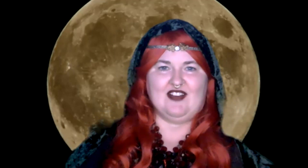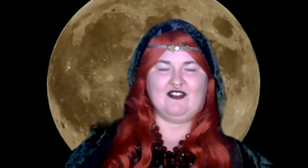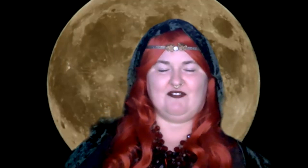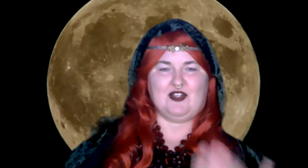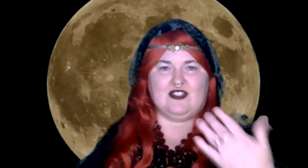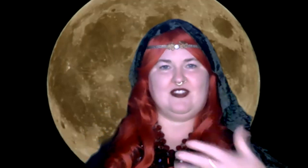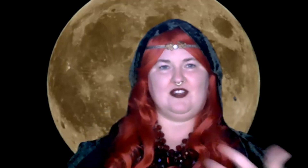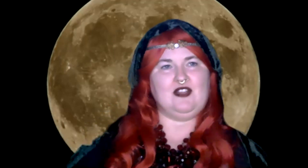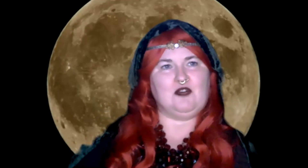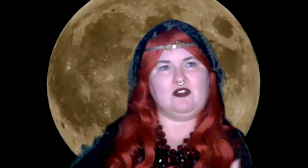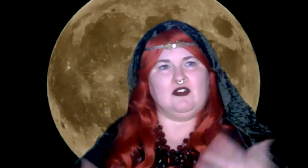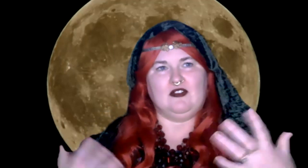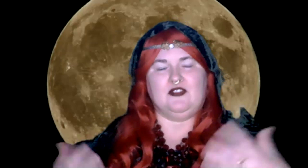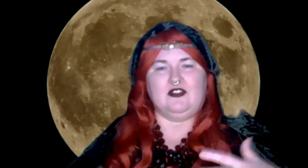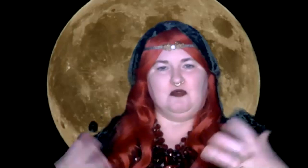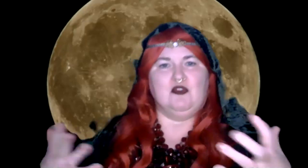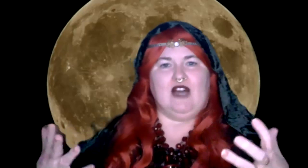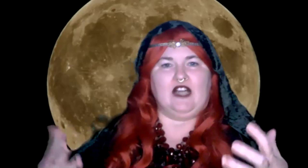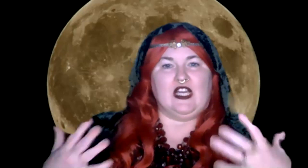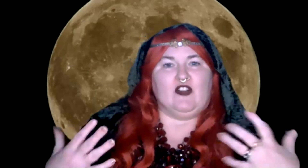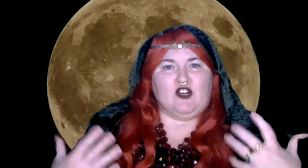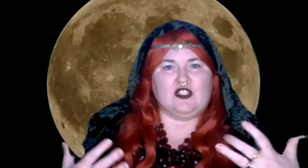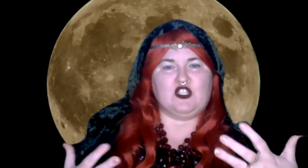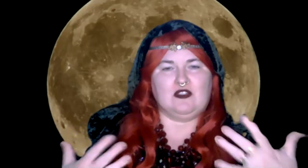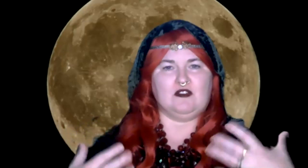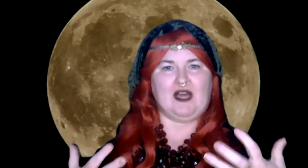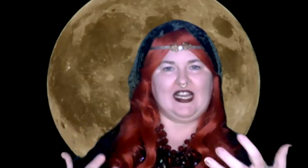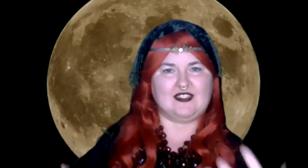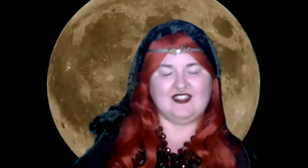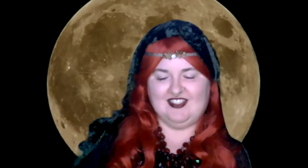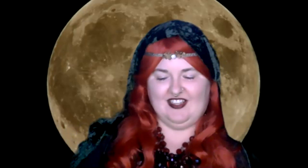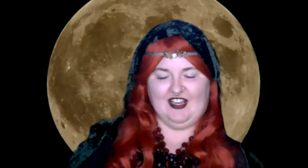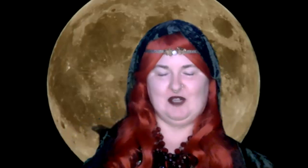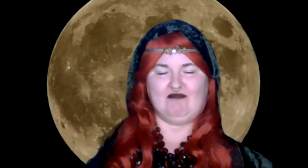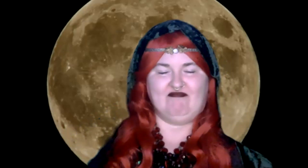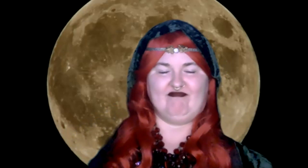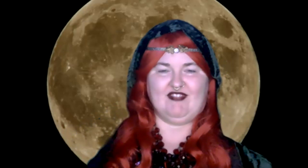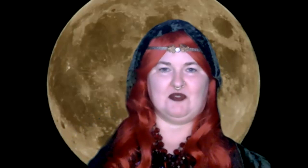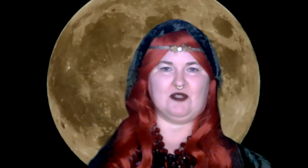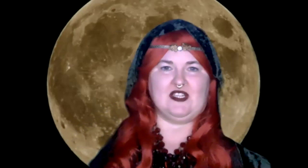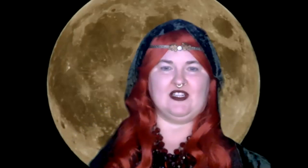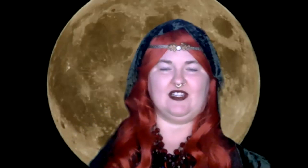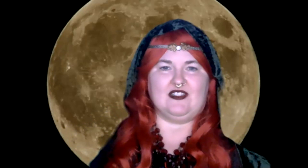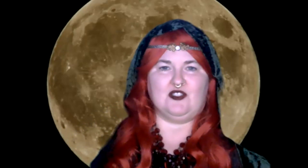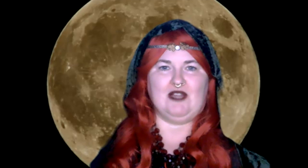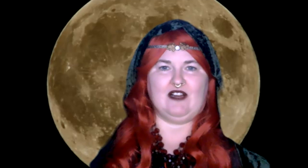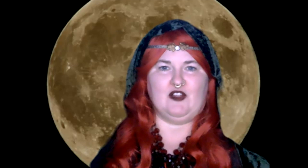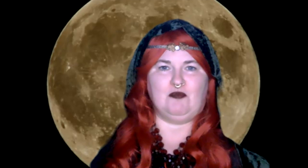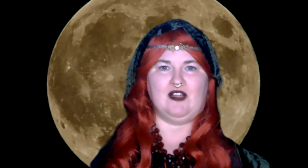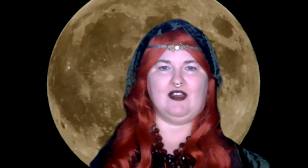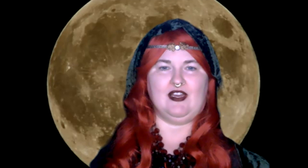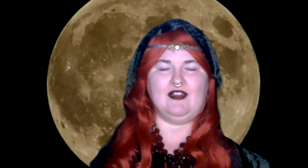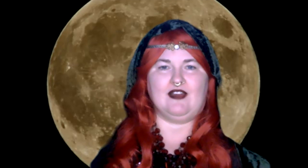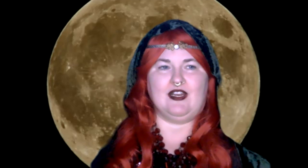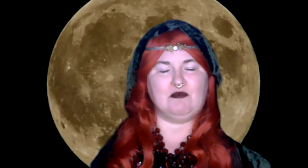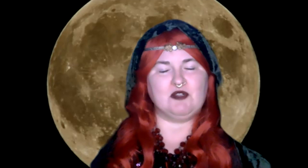my first, like when you move out and you get your first pet, it was immediately this little black fluff